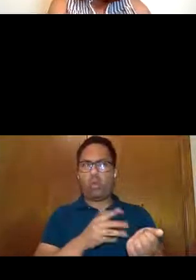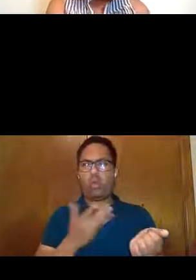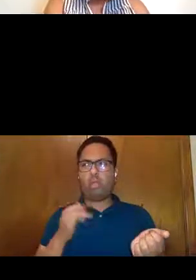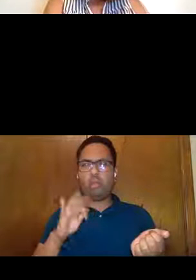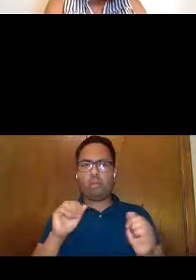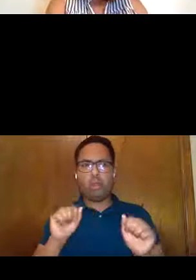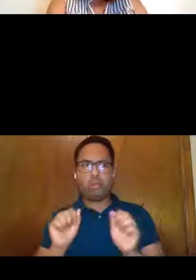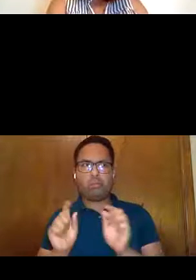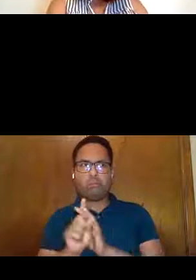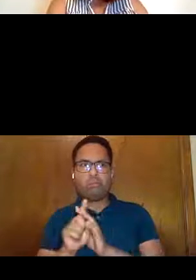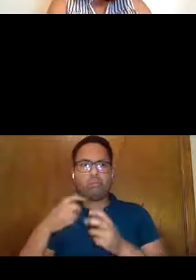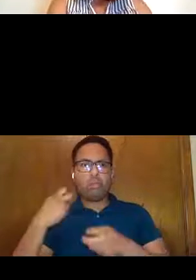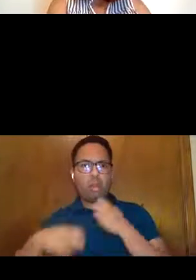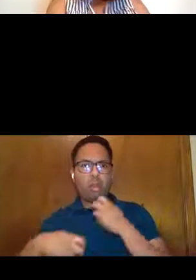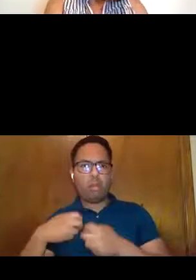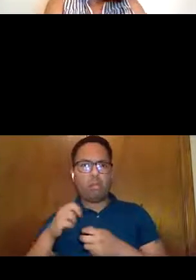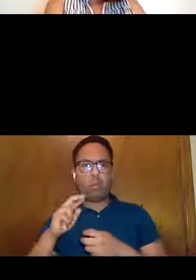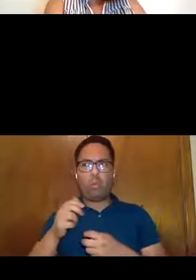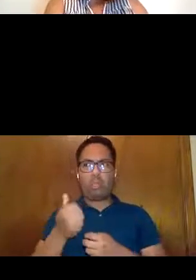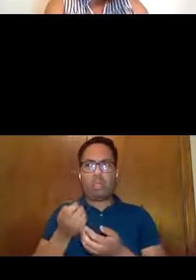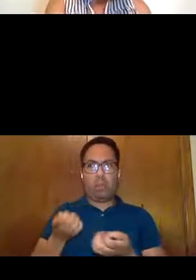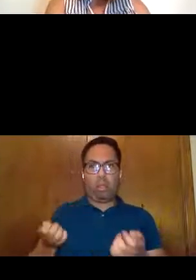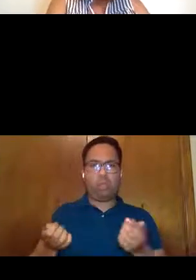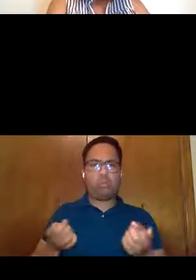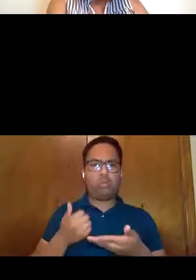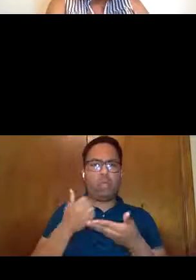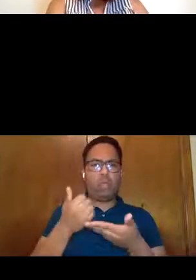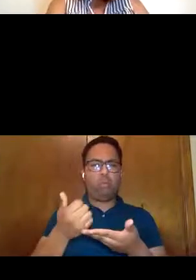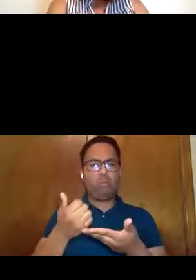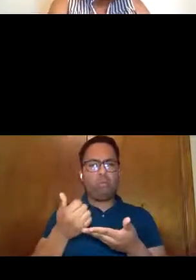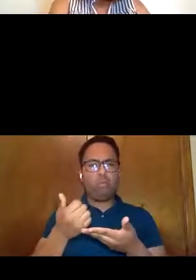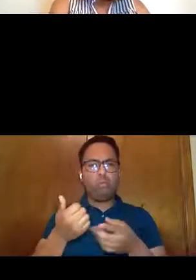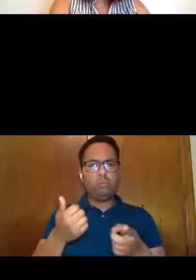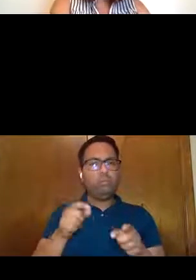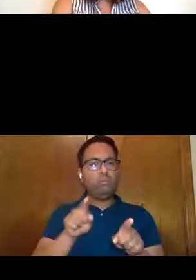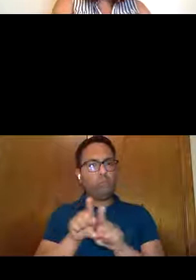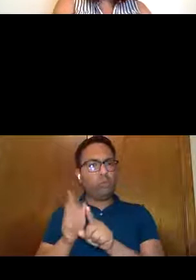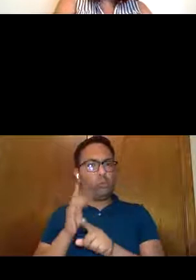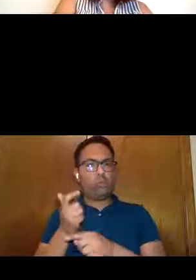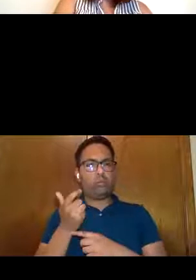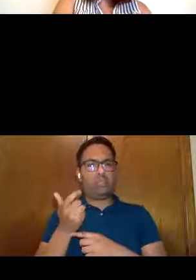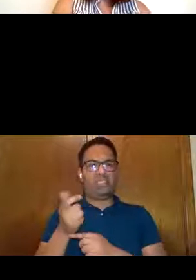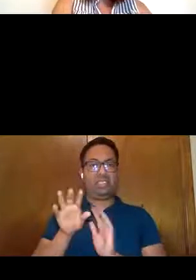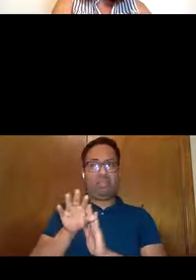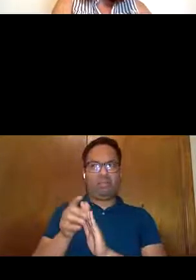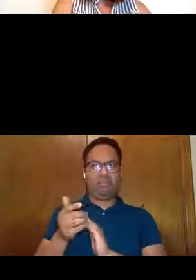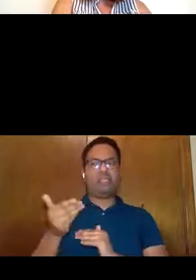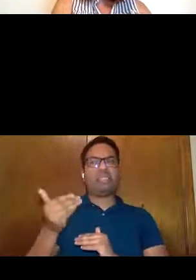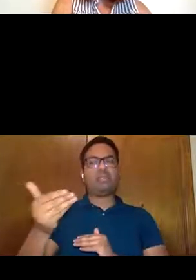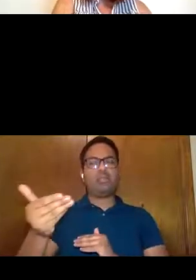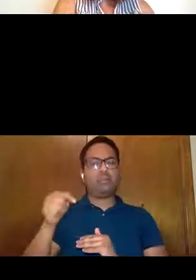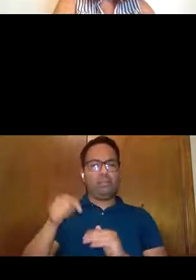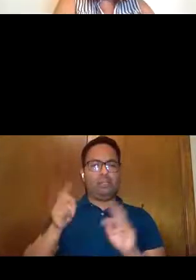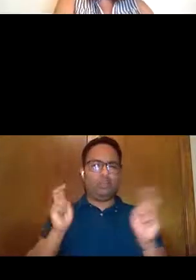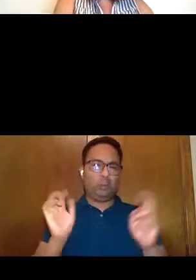equipment during the telehealth visit. We'll also watch a video on this subject as well.